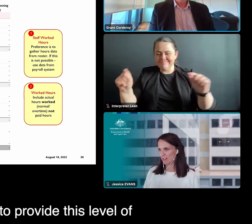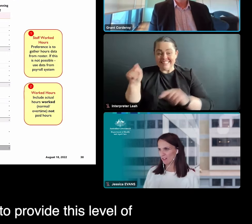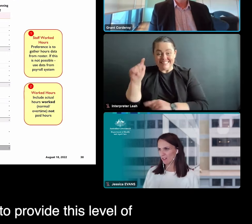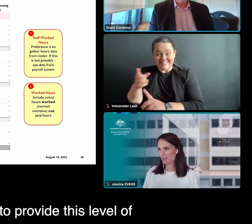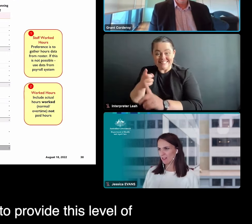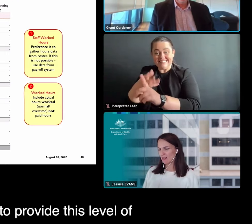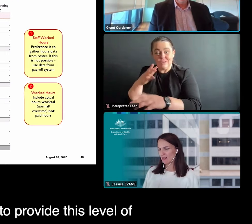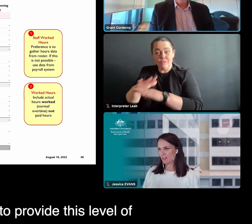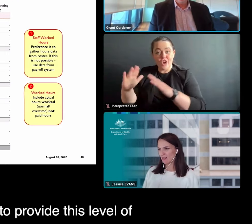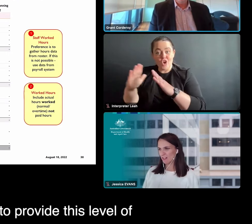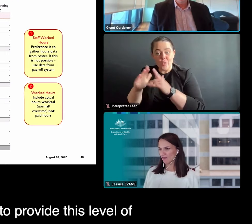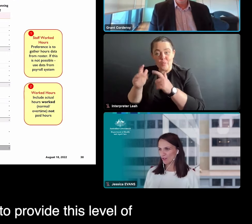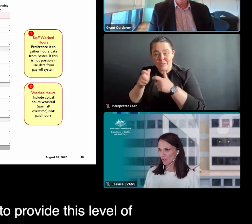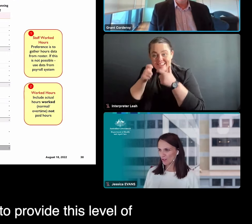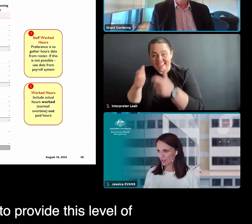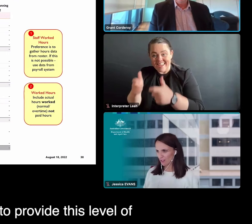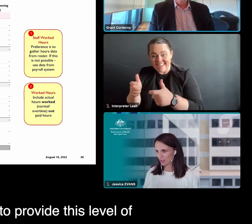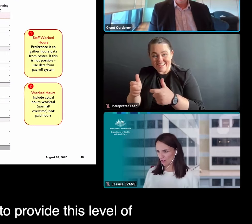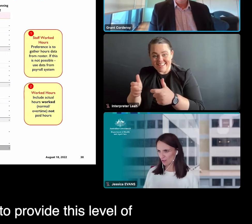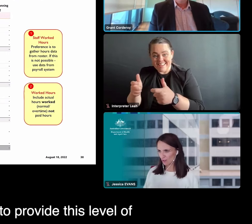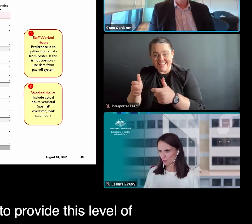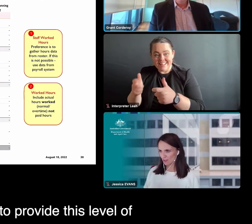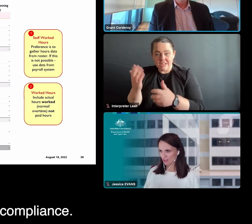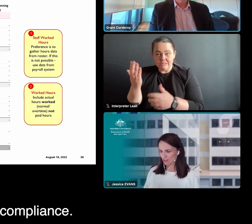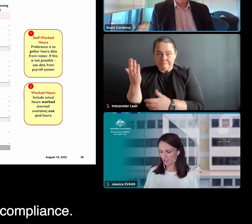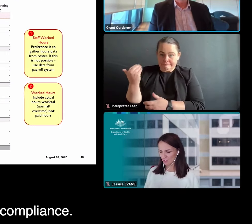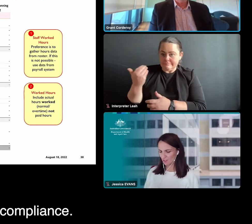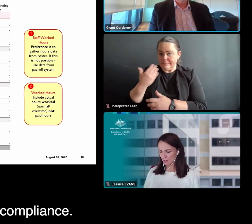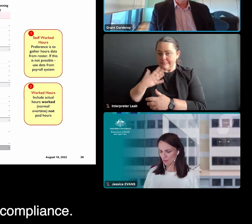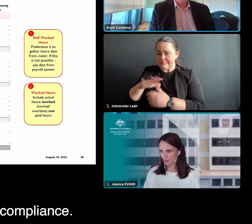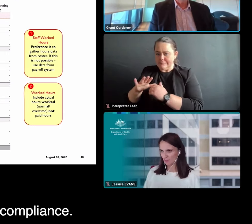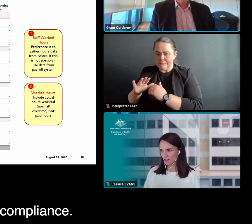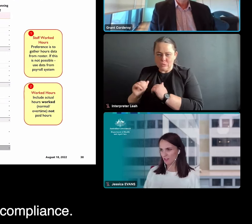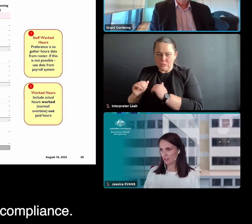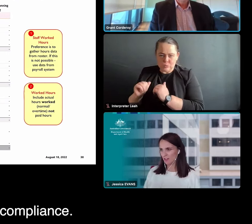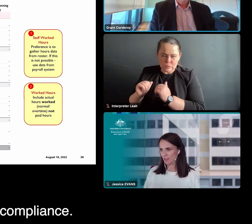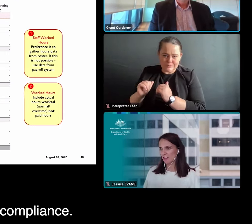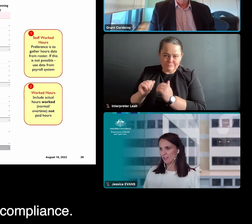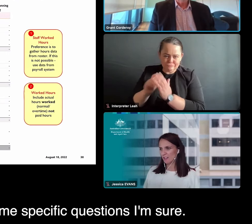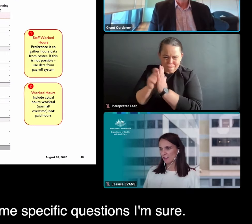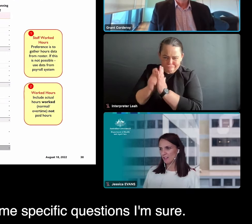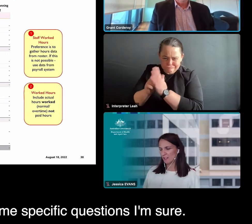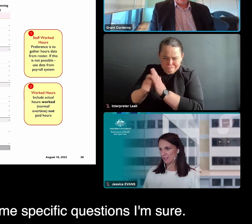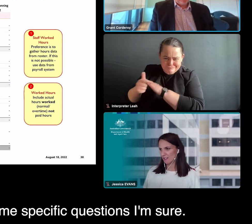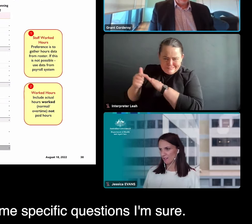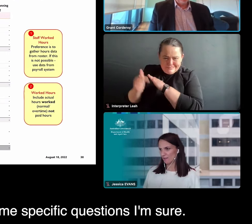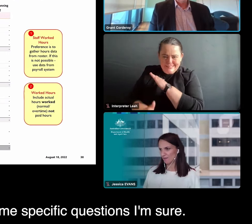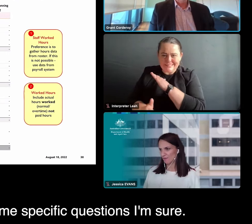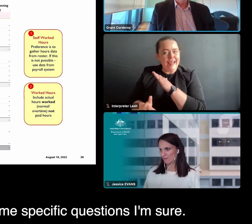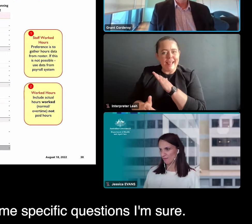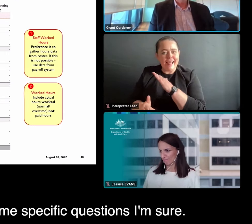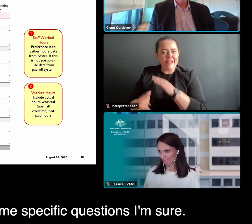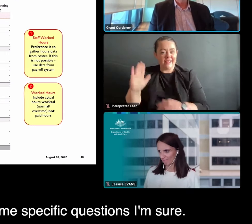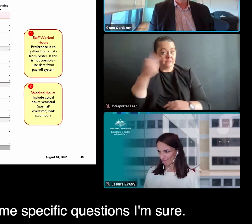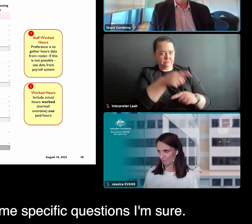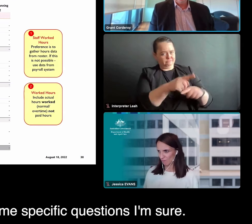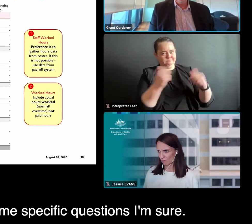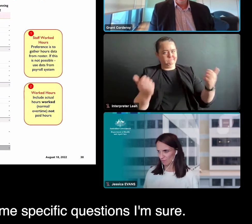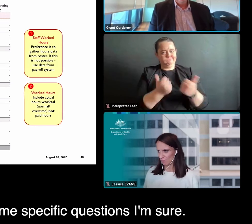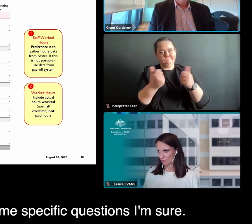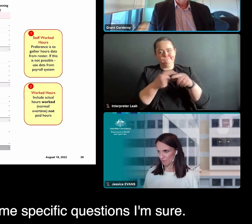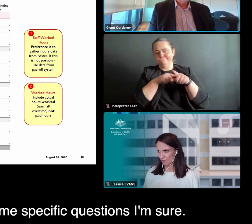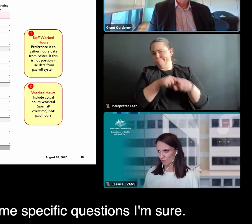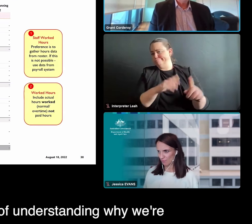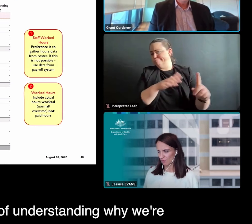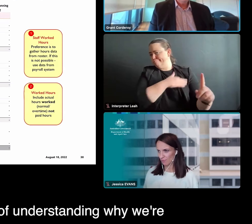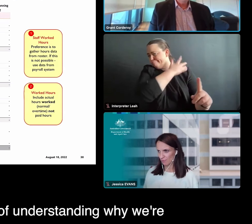providers who are now just having to provide this level of detail and compliance. And as I said, there'll be some specific questions, I'm